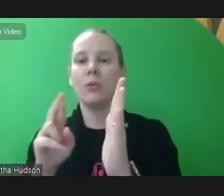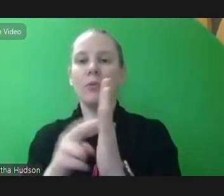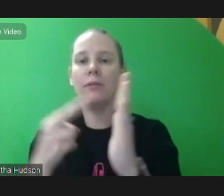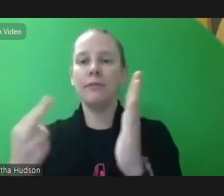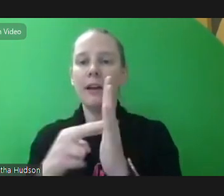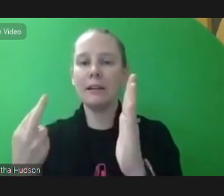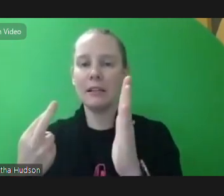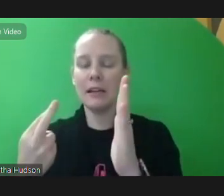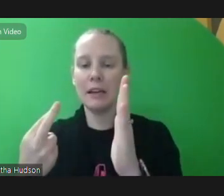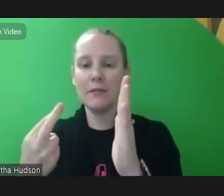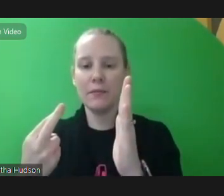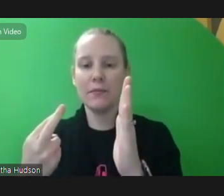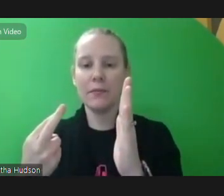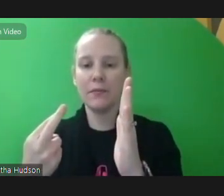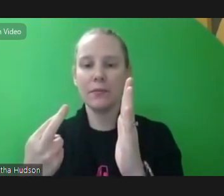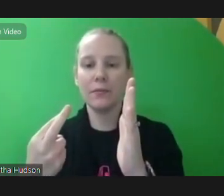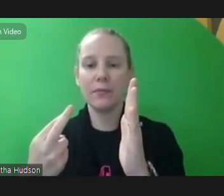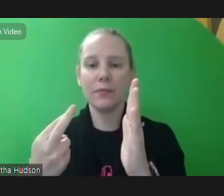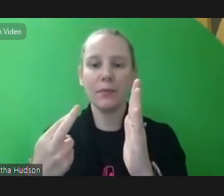And then we're reflecting.